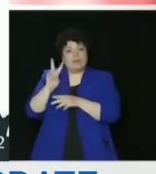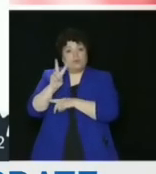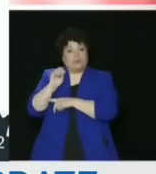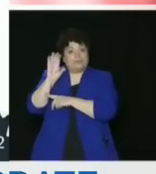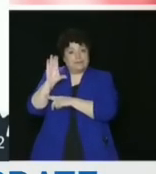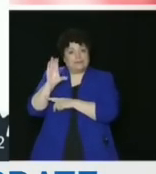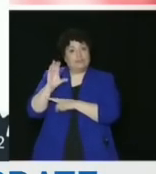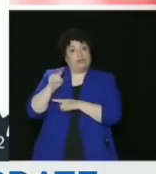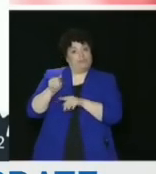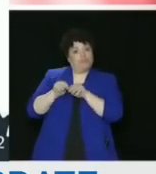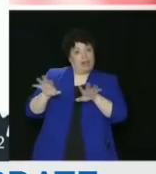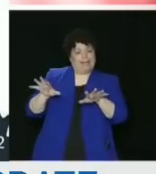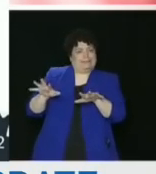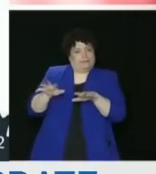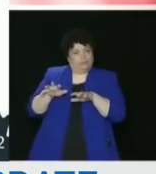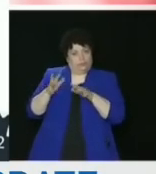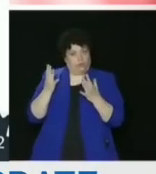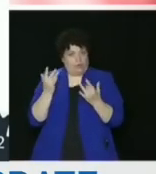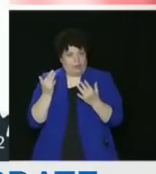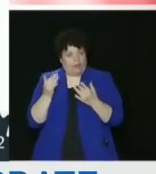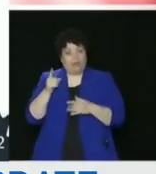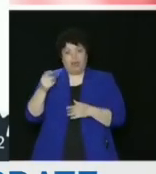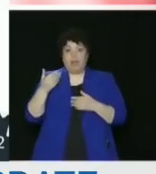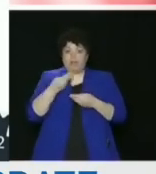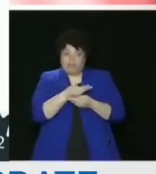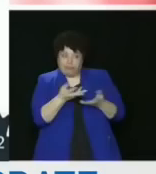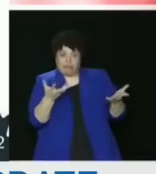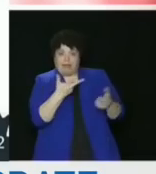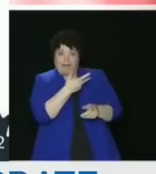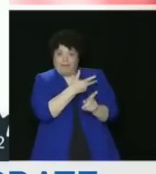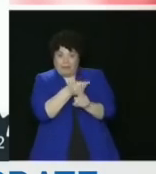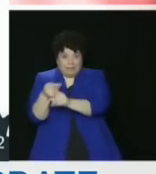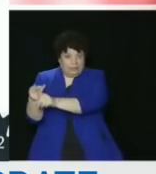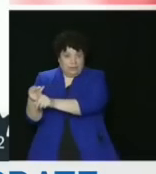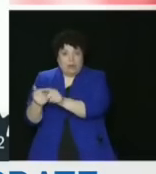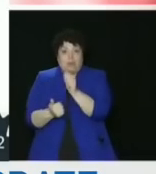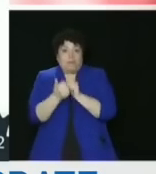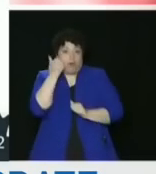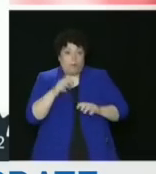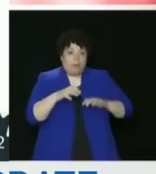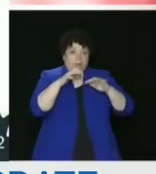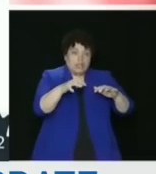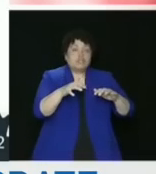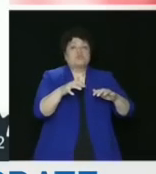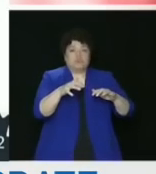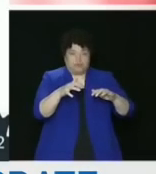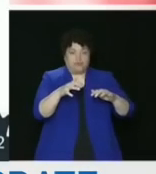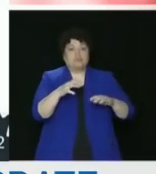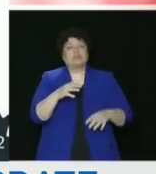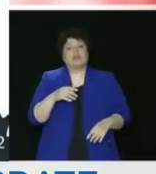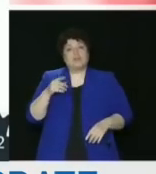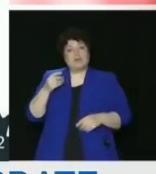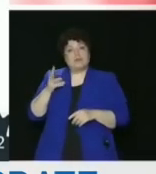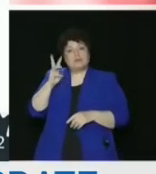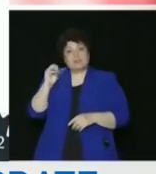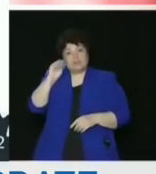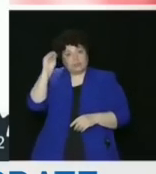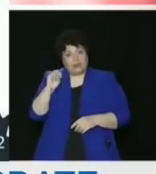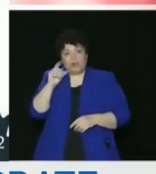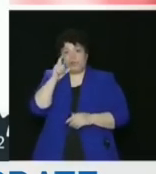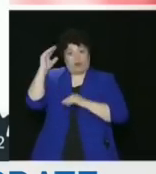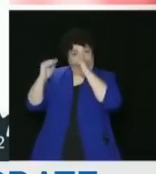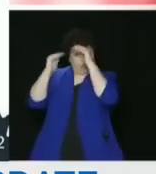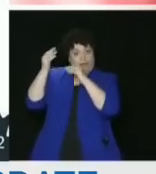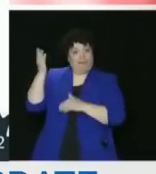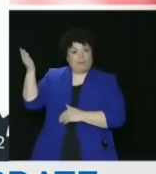until vaccines roll out to a majority of the population. Even though over 60% of adults in the